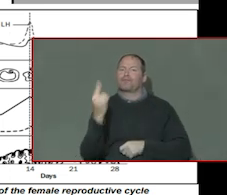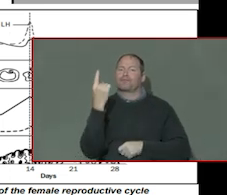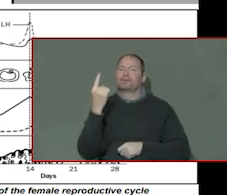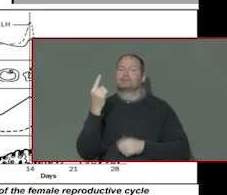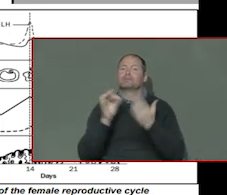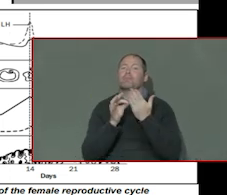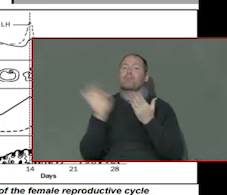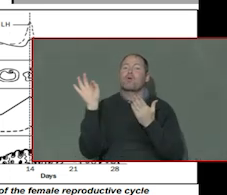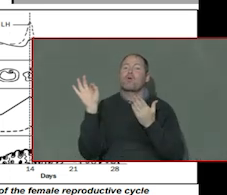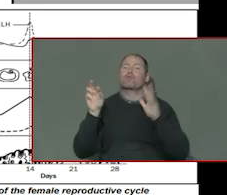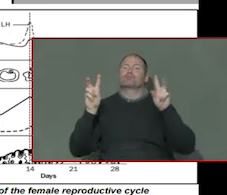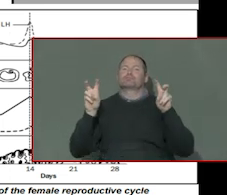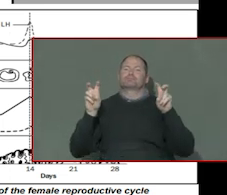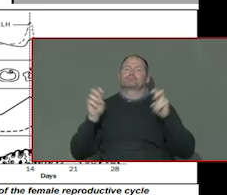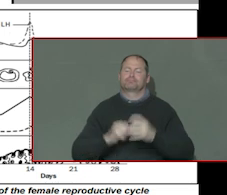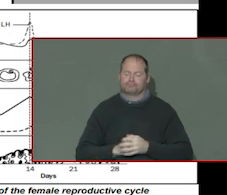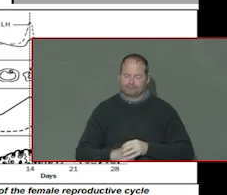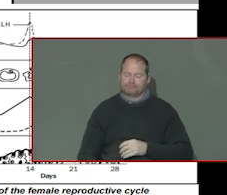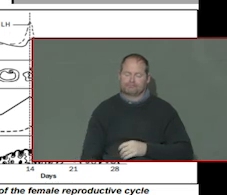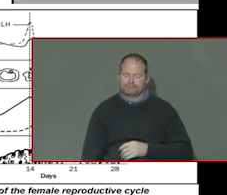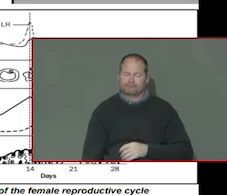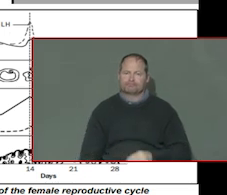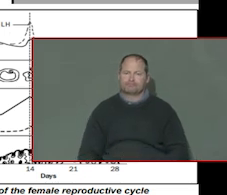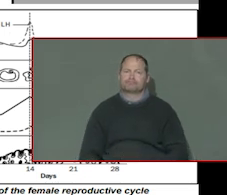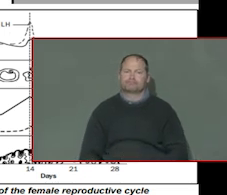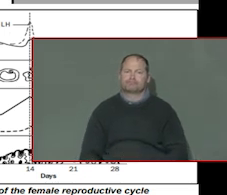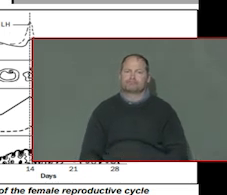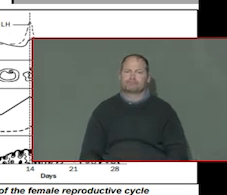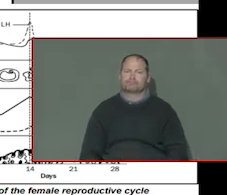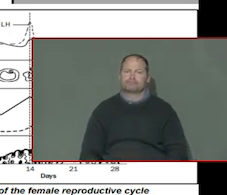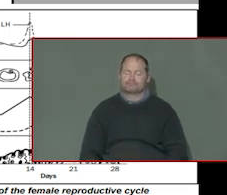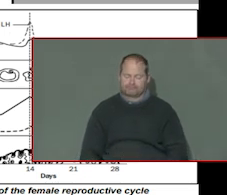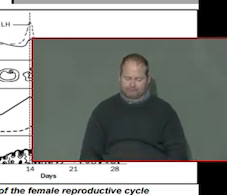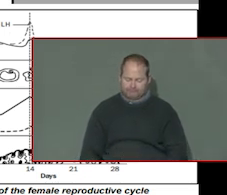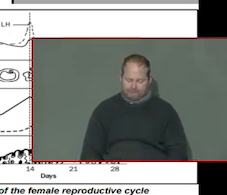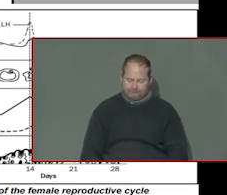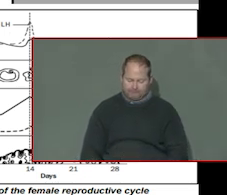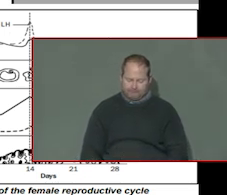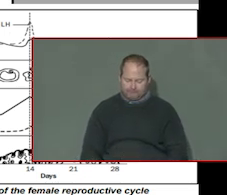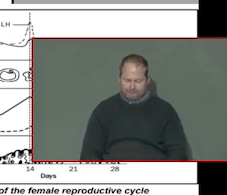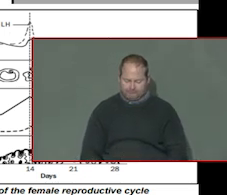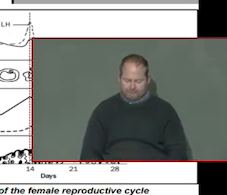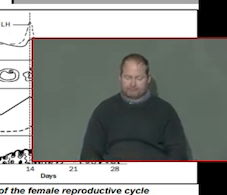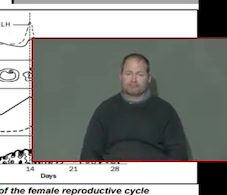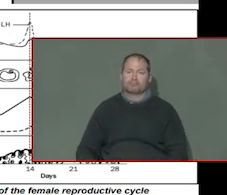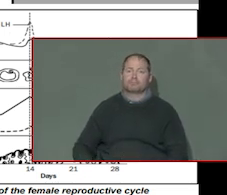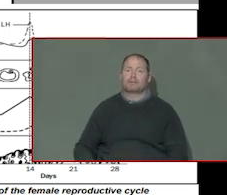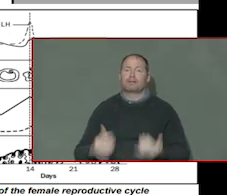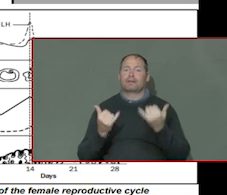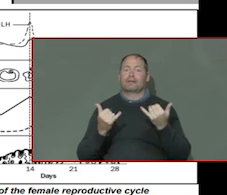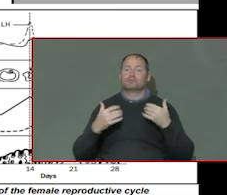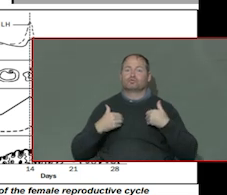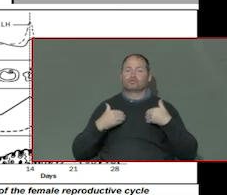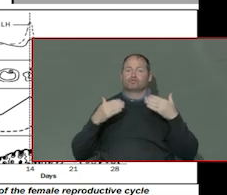heading. Then you will see at the beginning the amount of marks that